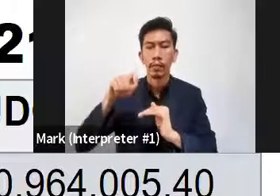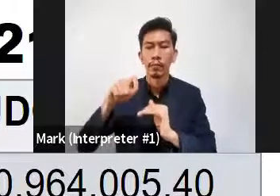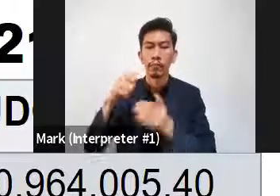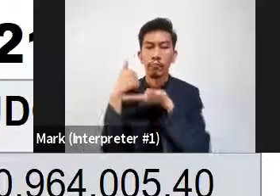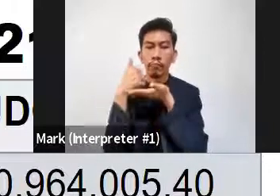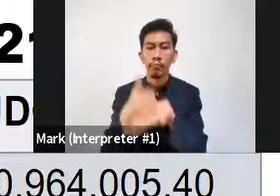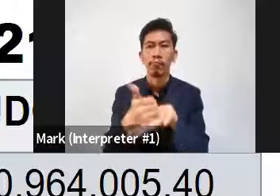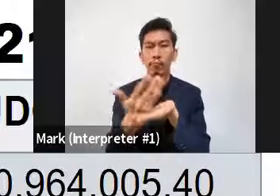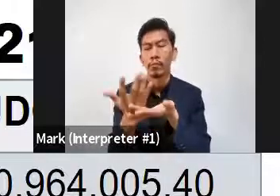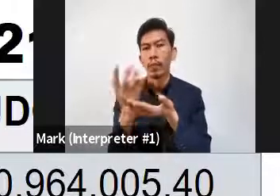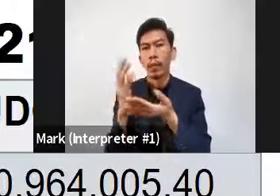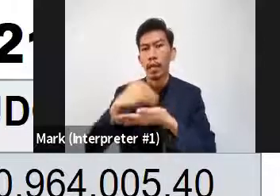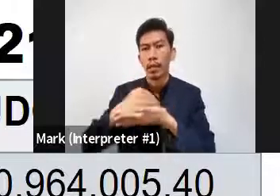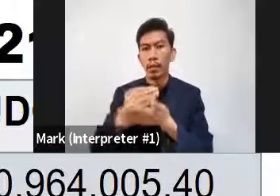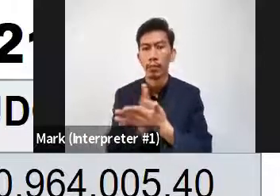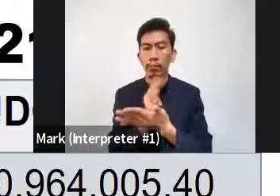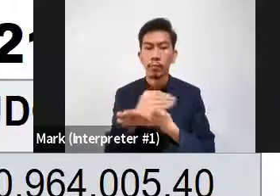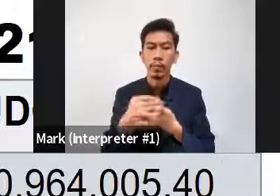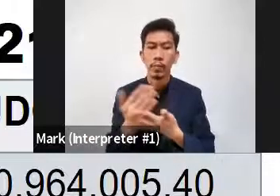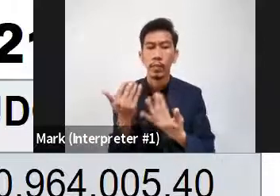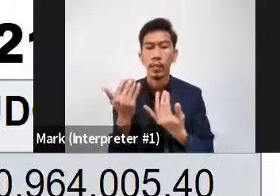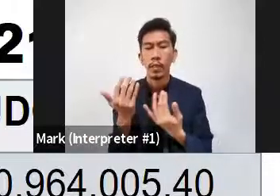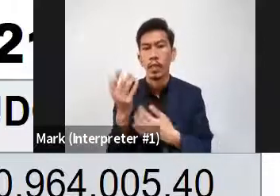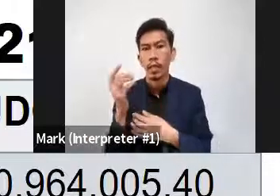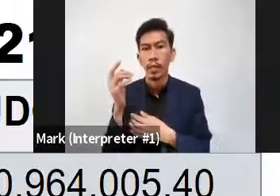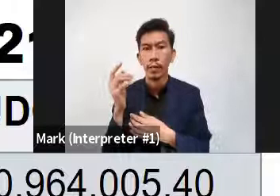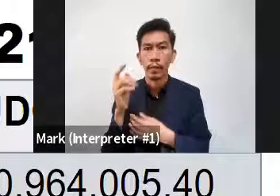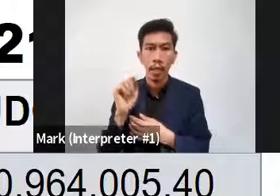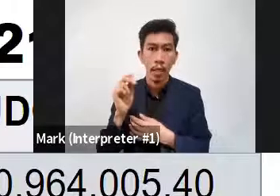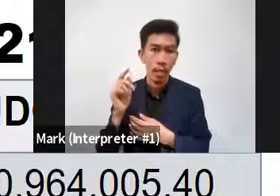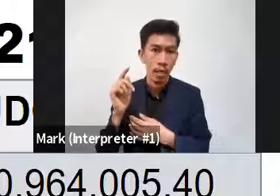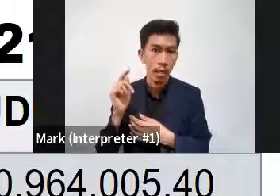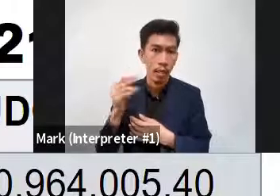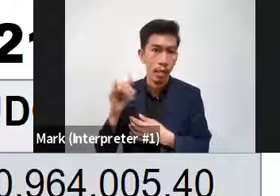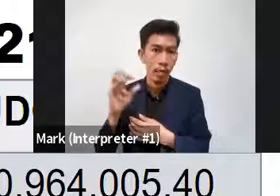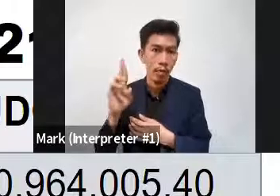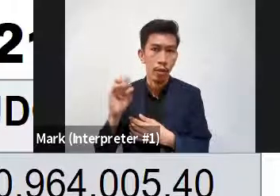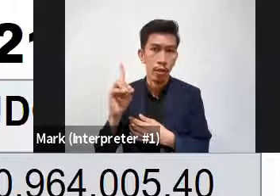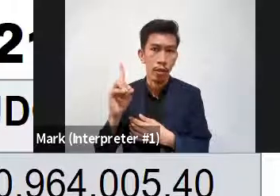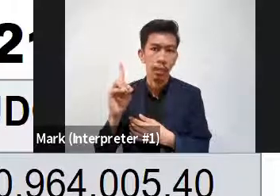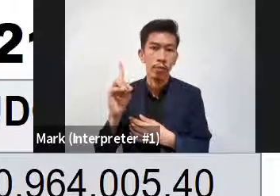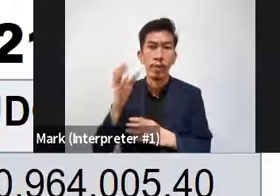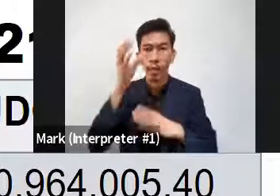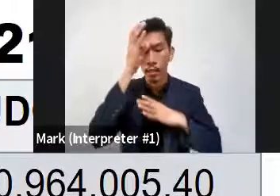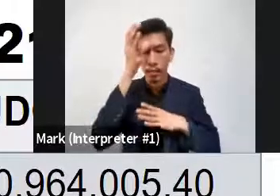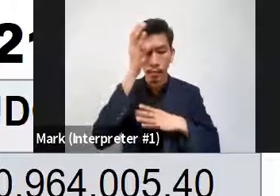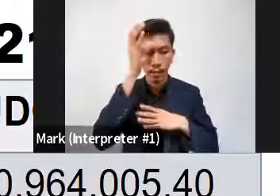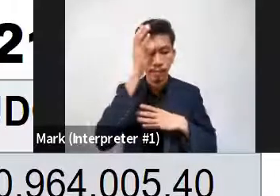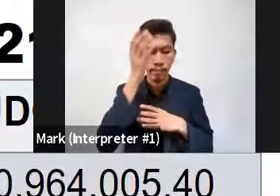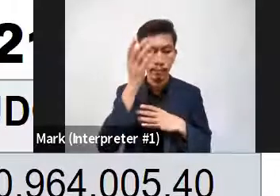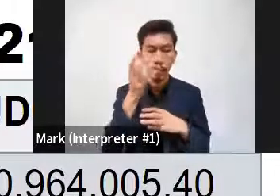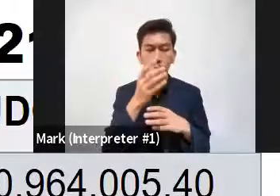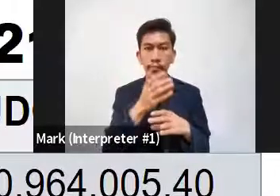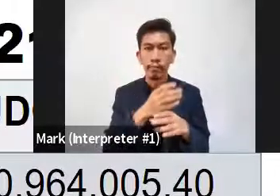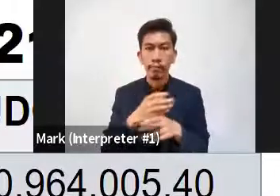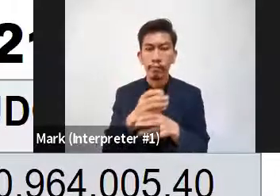on the budget. So thyroid cancer treatment and surveillance access program includes the